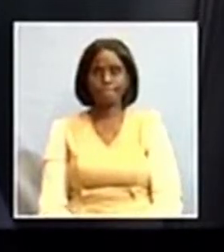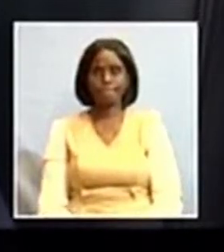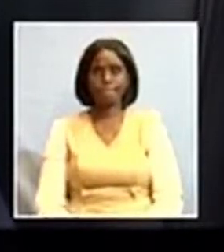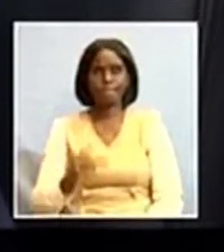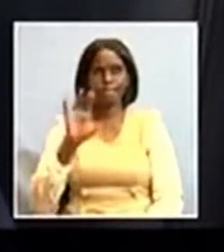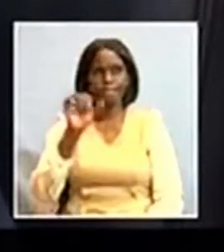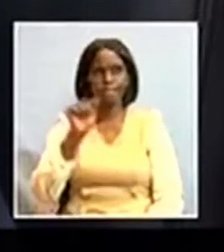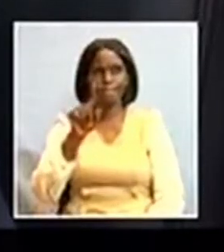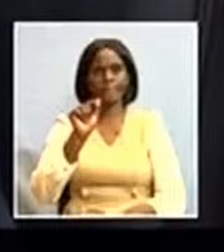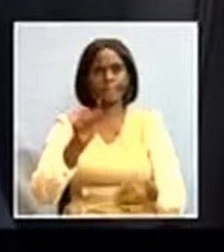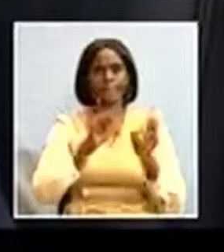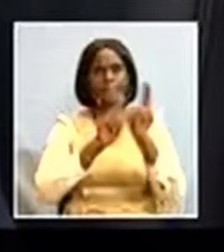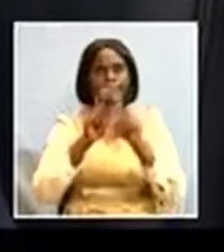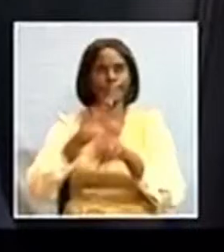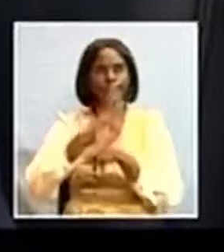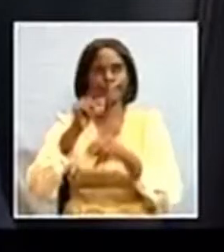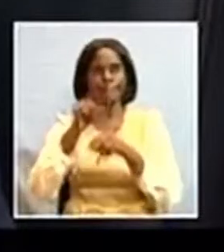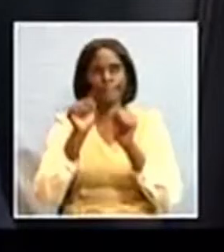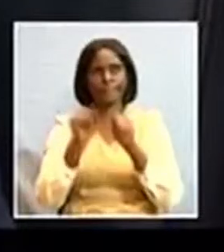CS, you may respond.